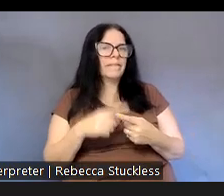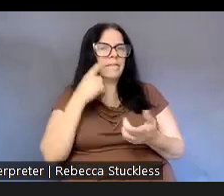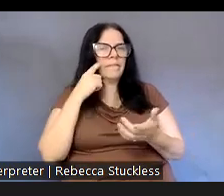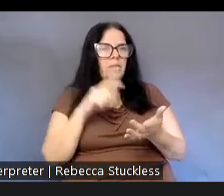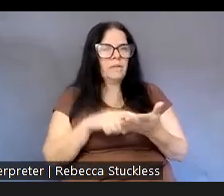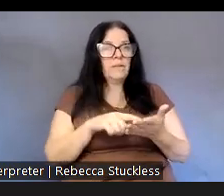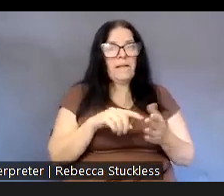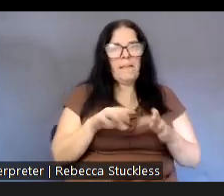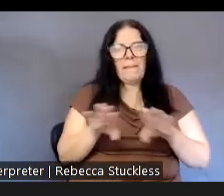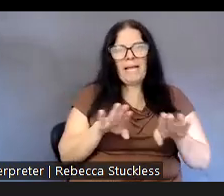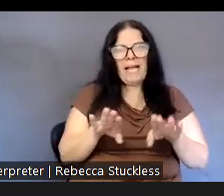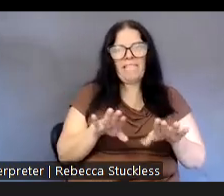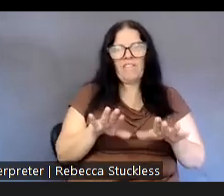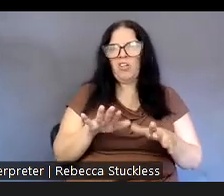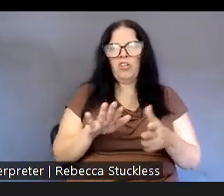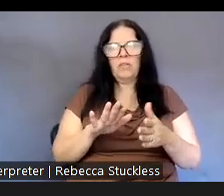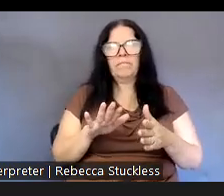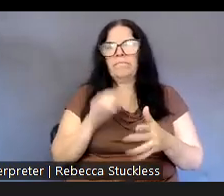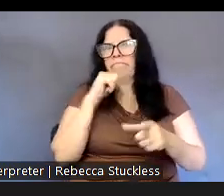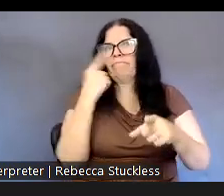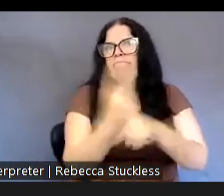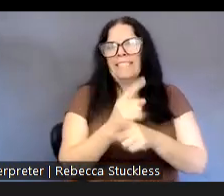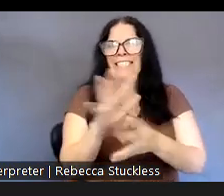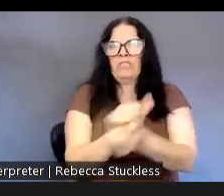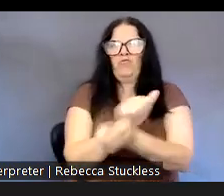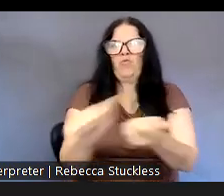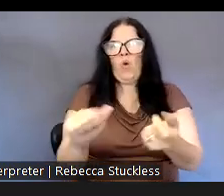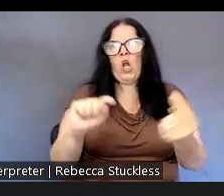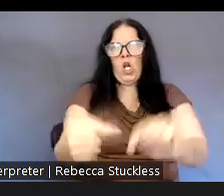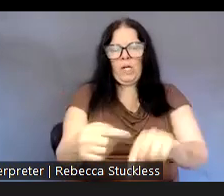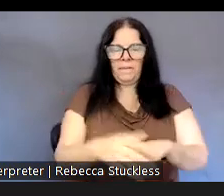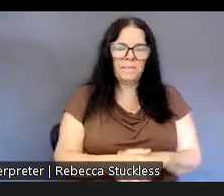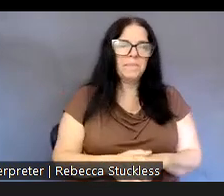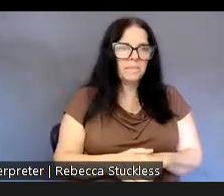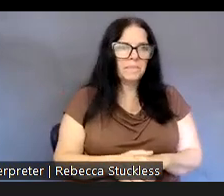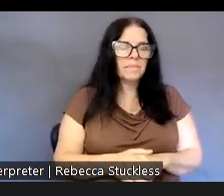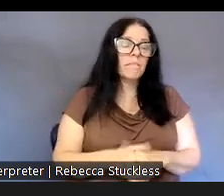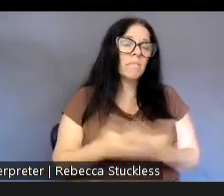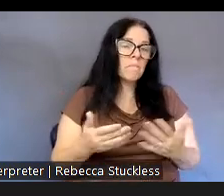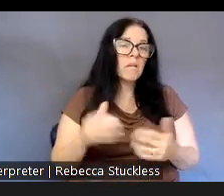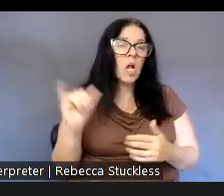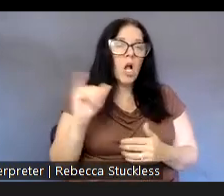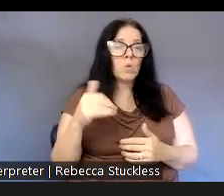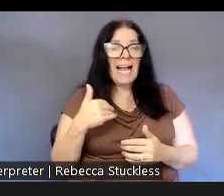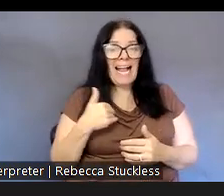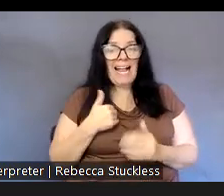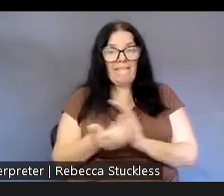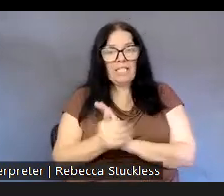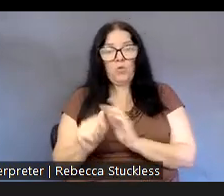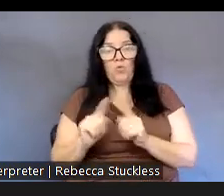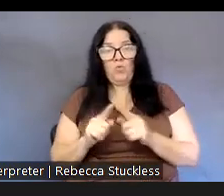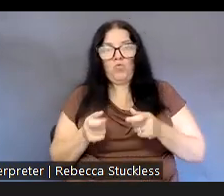destructive ways. Also, learning specific techniques for regulating both our positive and negative emotions.